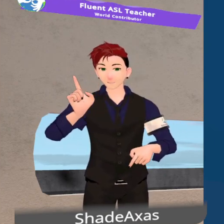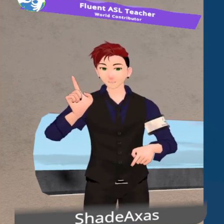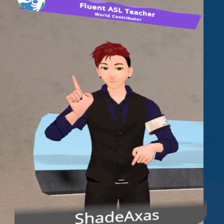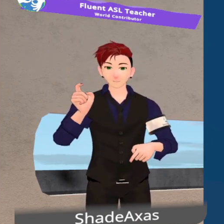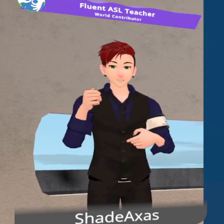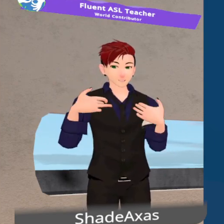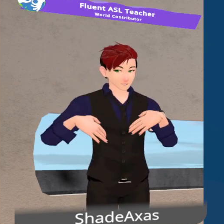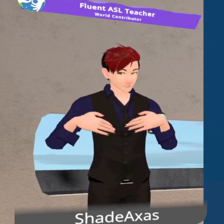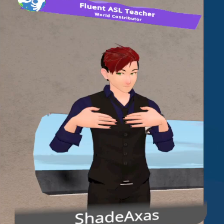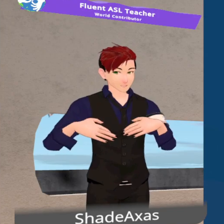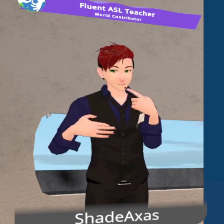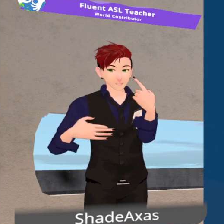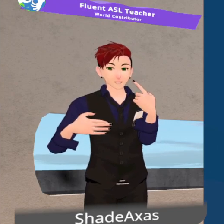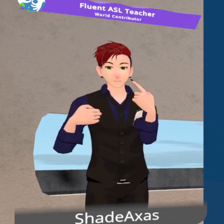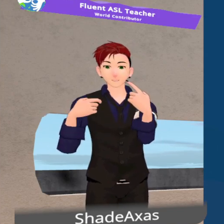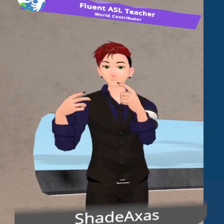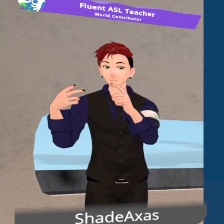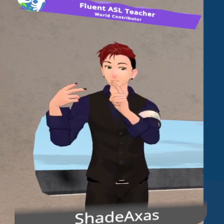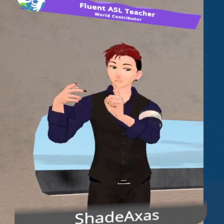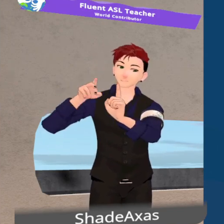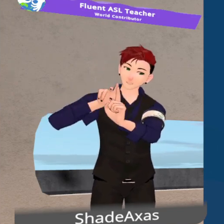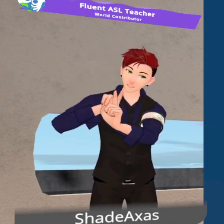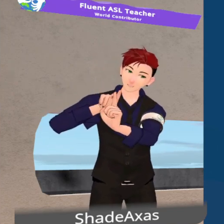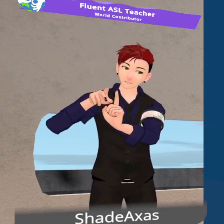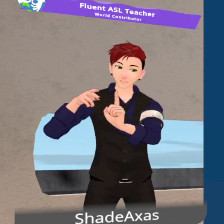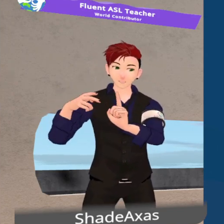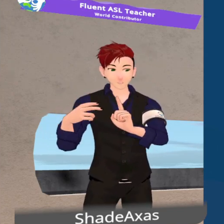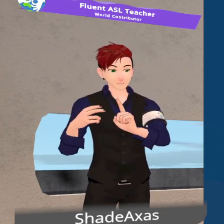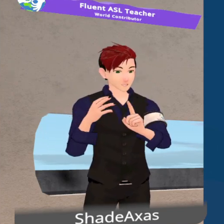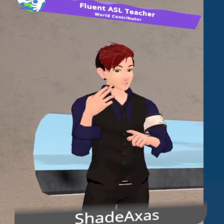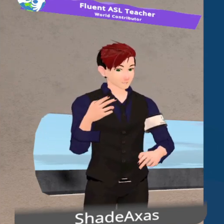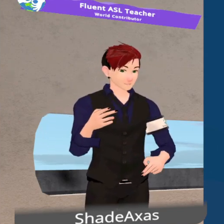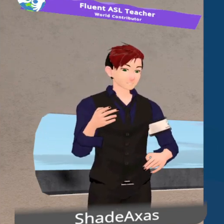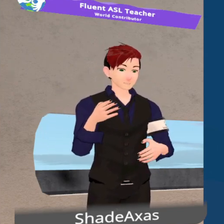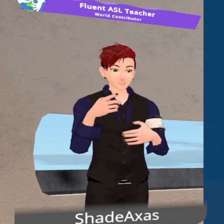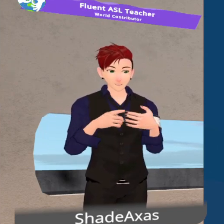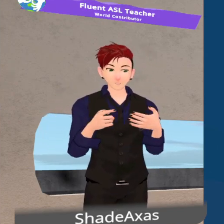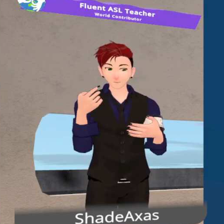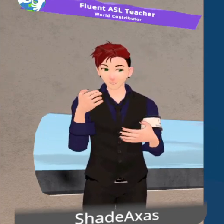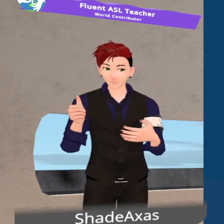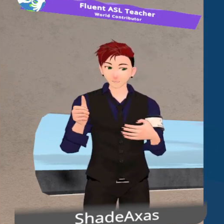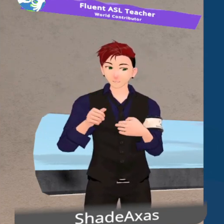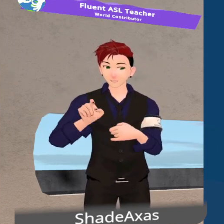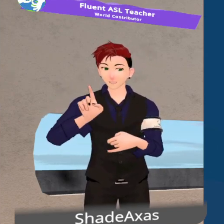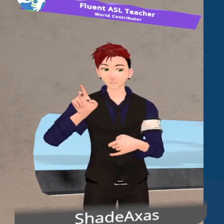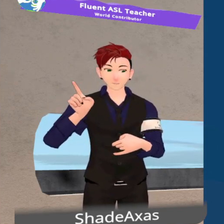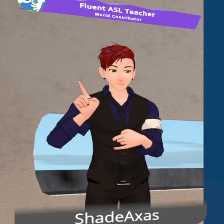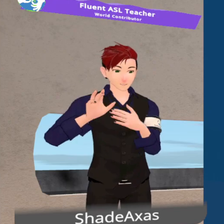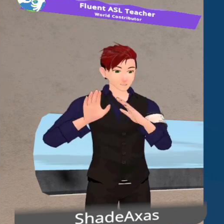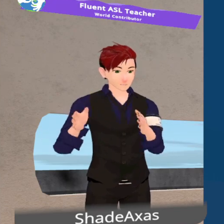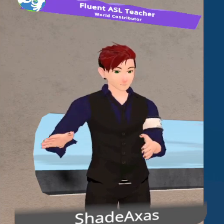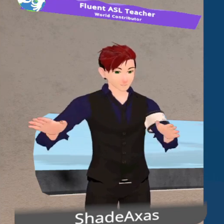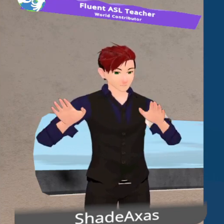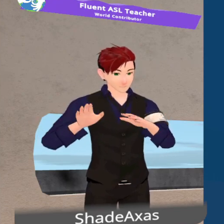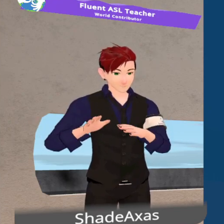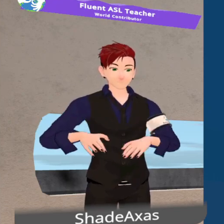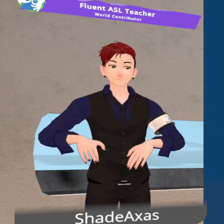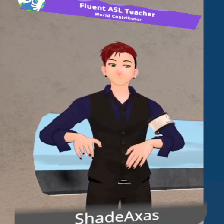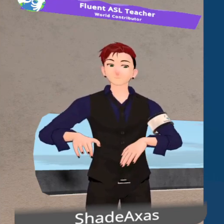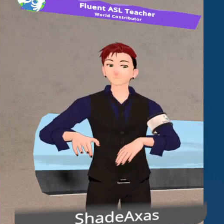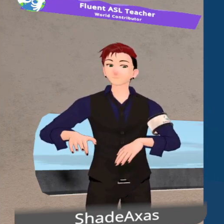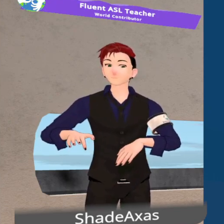also has a 3D avatar that you can actually like look around and see what it looks like in a 3D